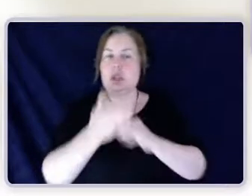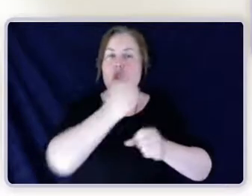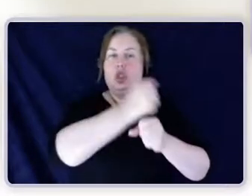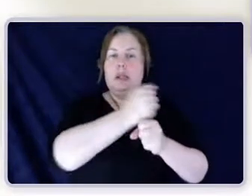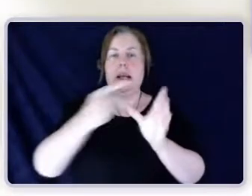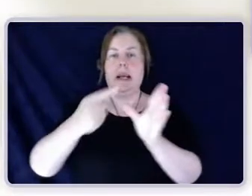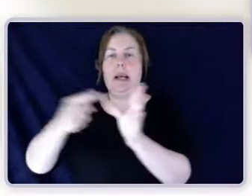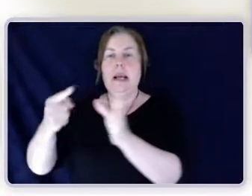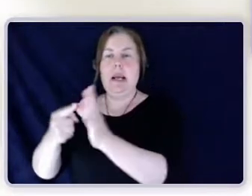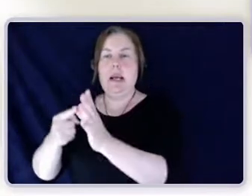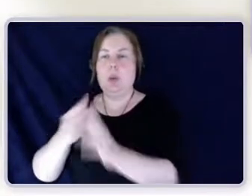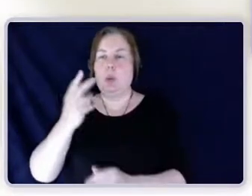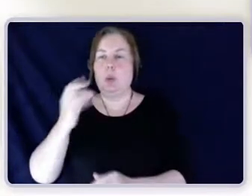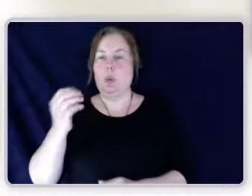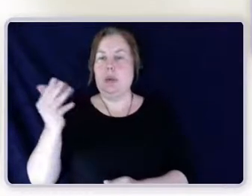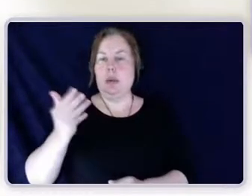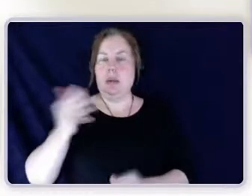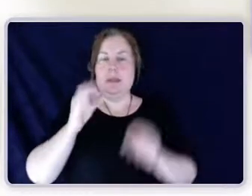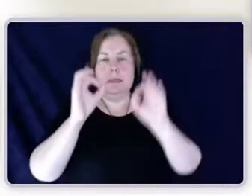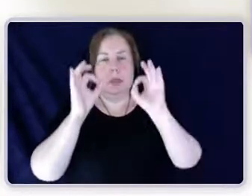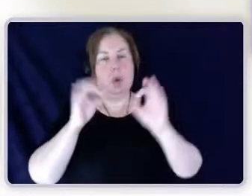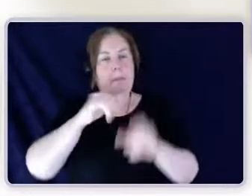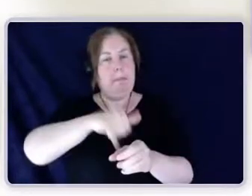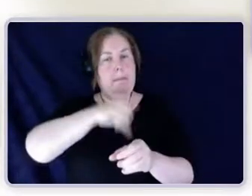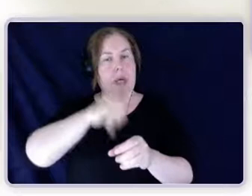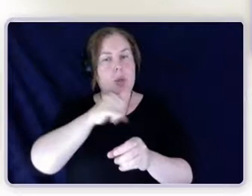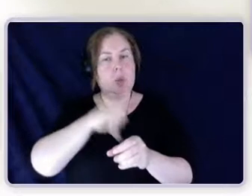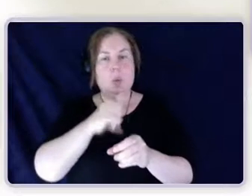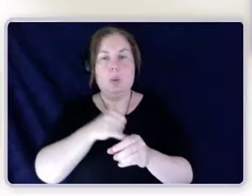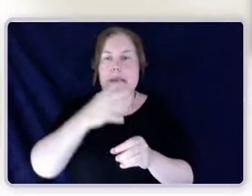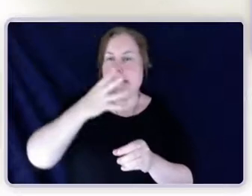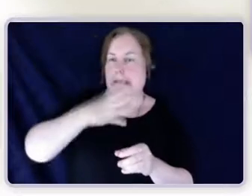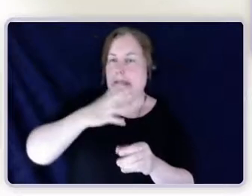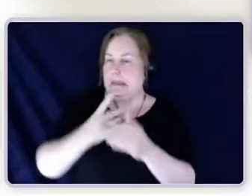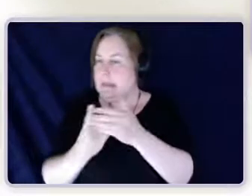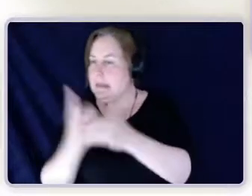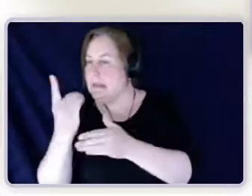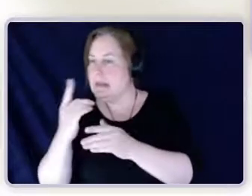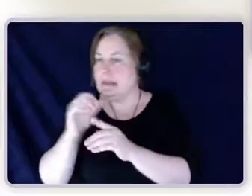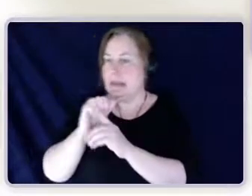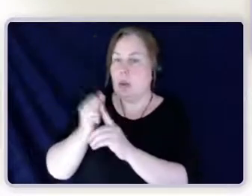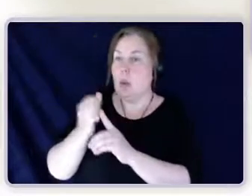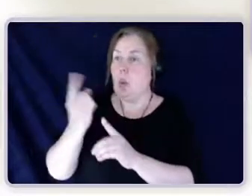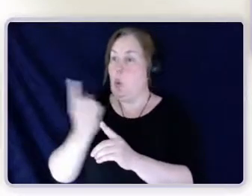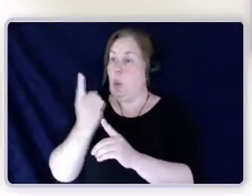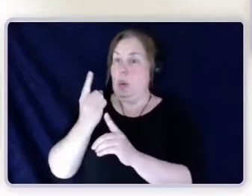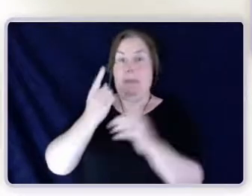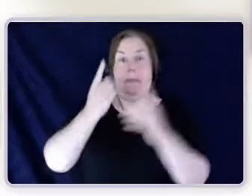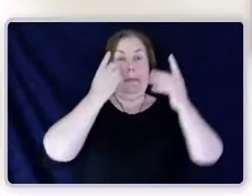medical procedure is something that no one other than VCAT can make a decision on. It